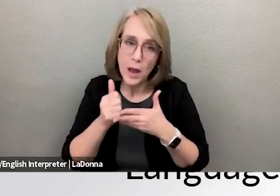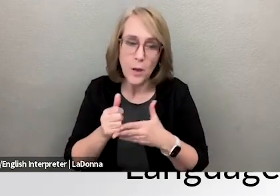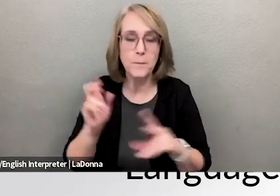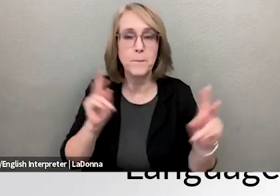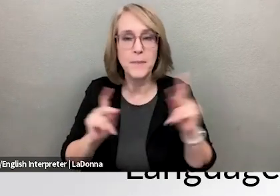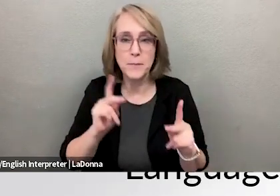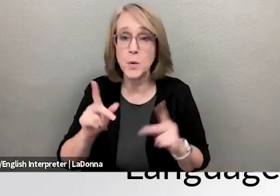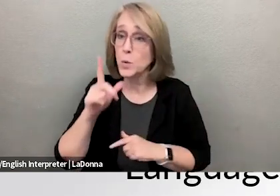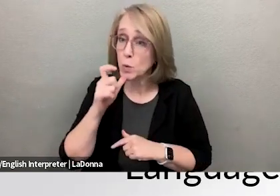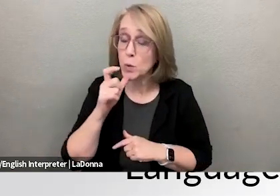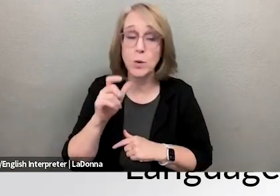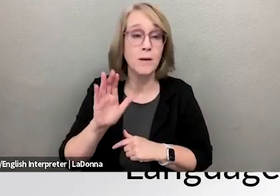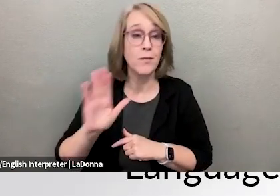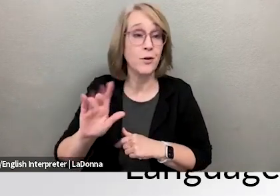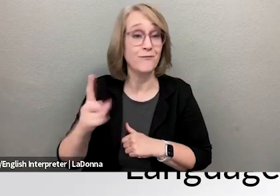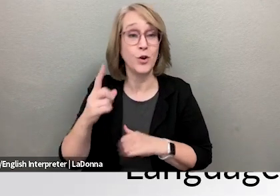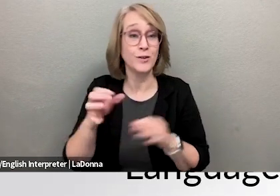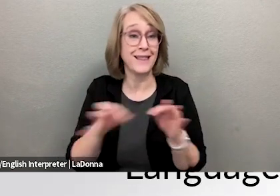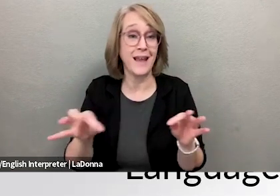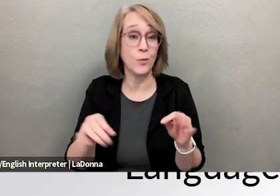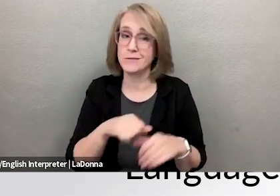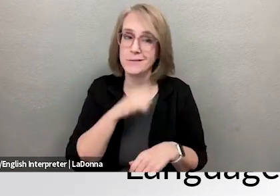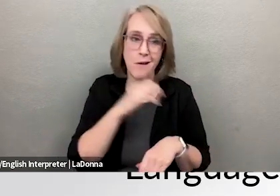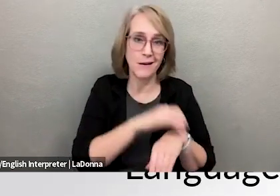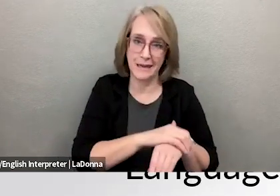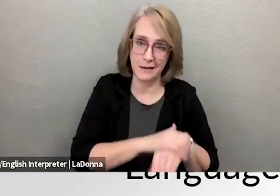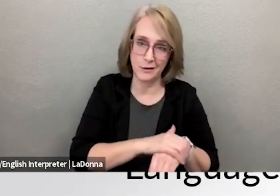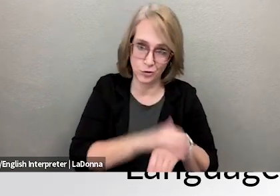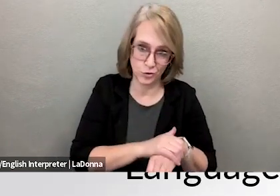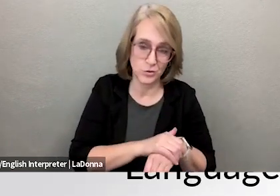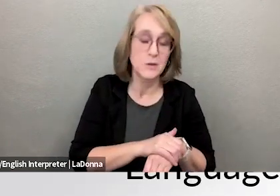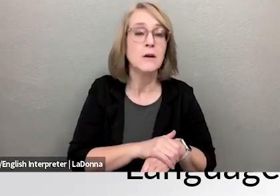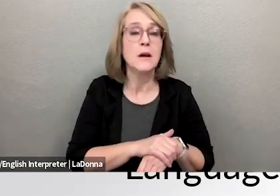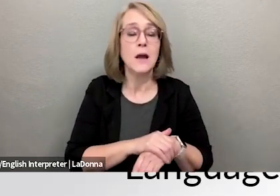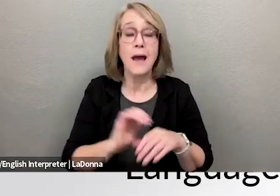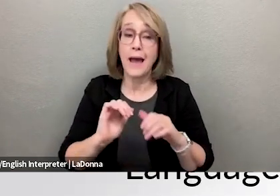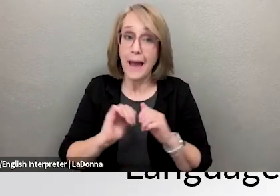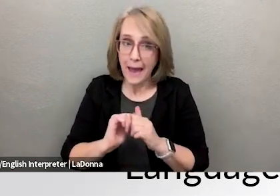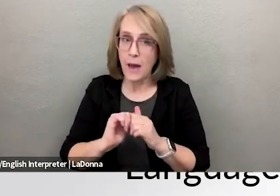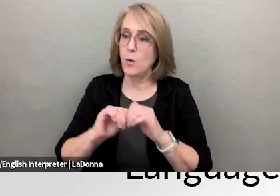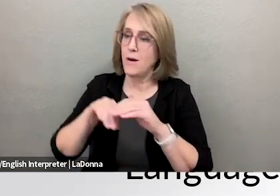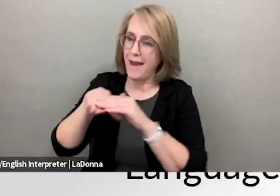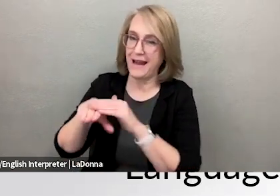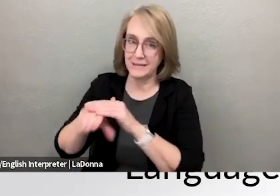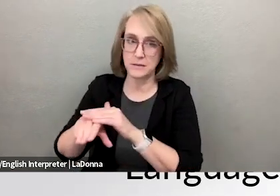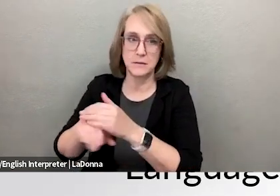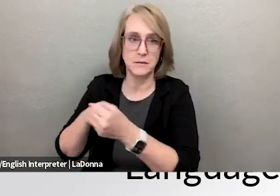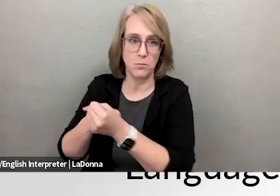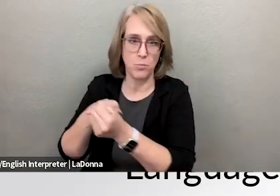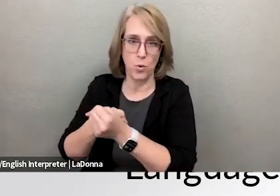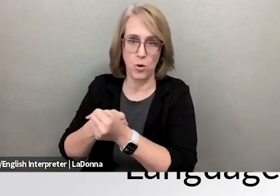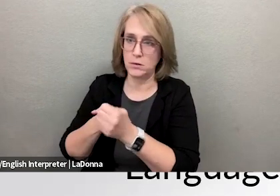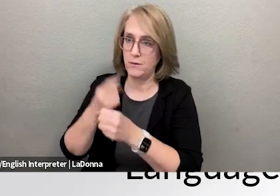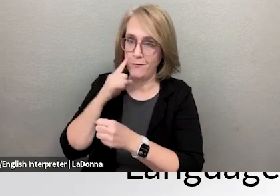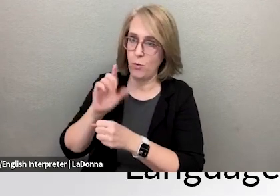individuals who maybe are limited in their English proficiency to have access and support in that program. So